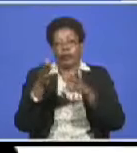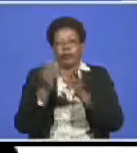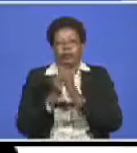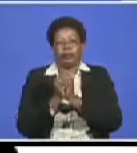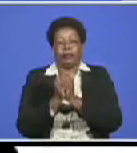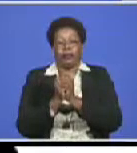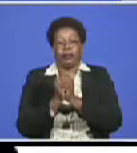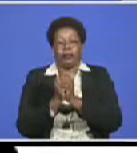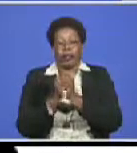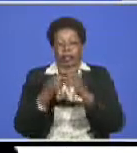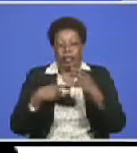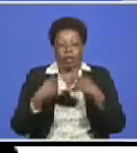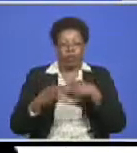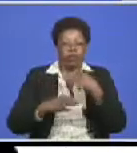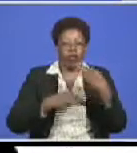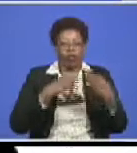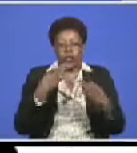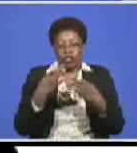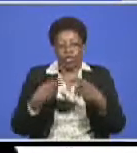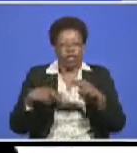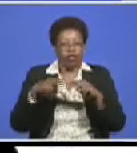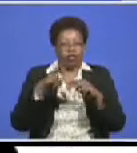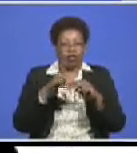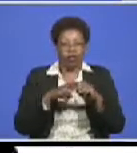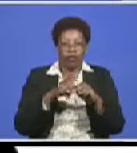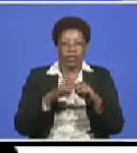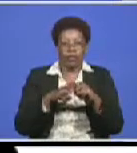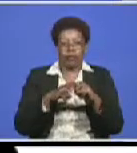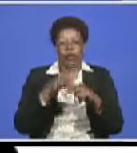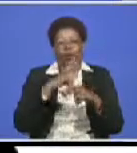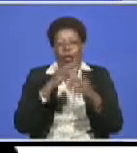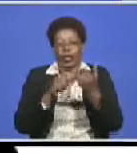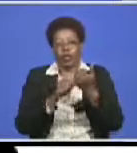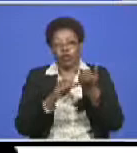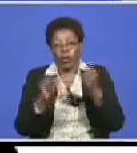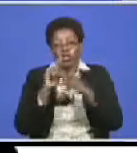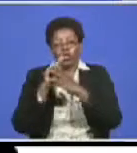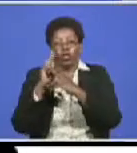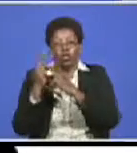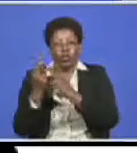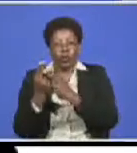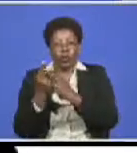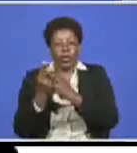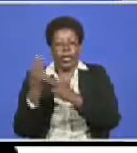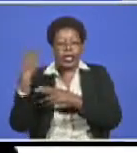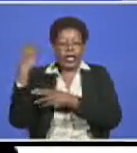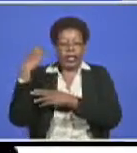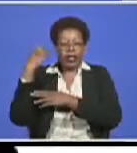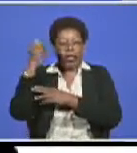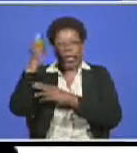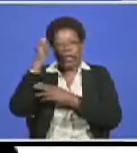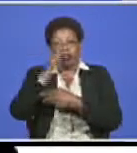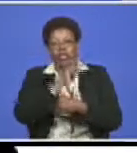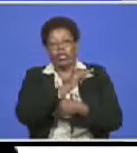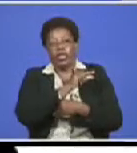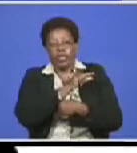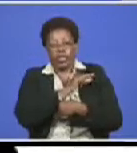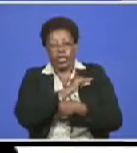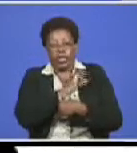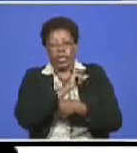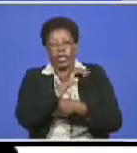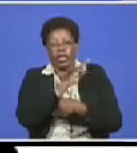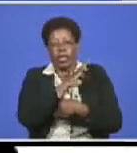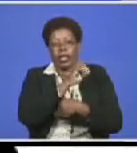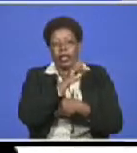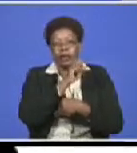Well, as tension rises between the Water and Sewage Corporation and its unions, W.S.C. Executive Chairman Adrian Gibson's addressing matters